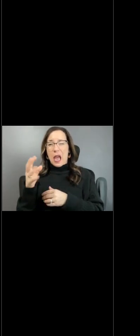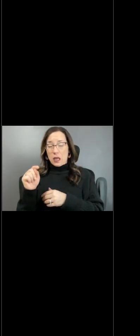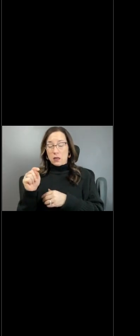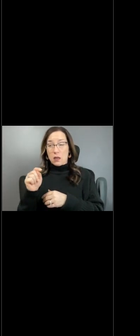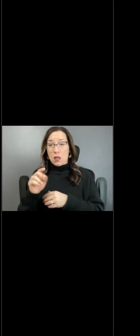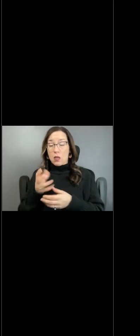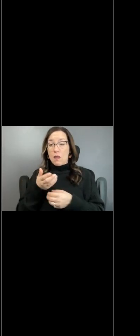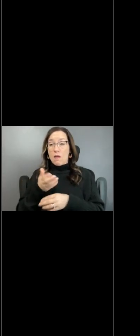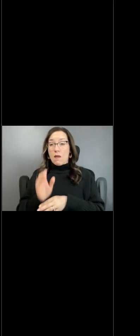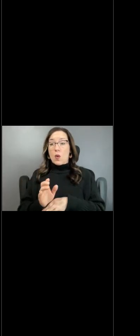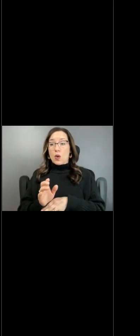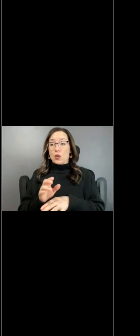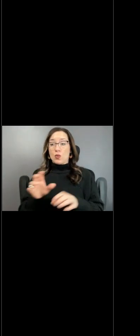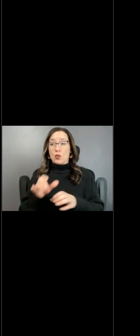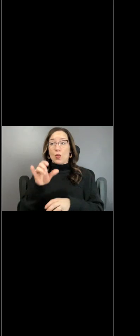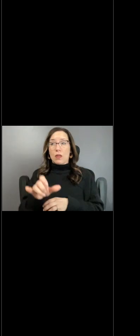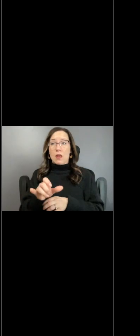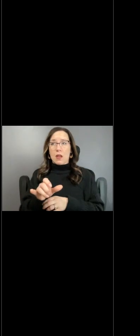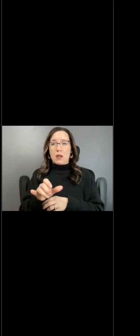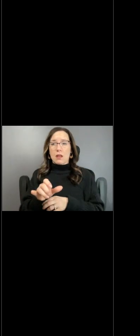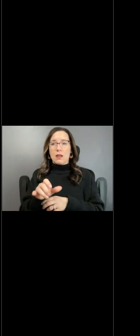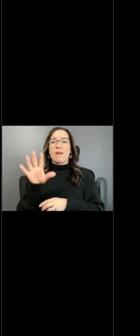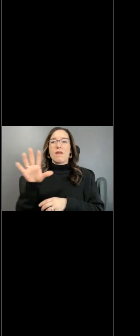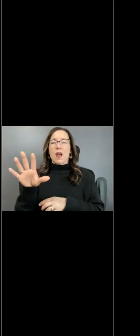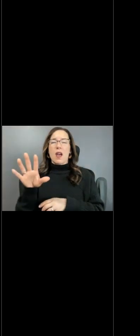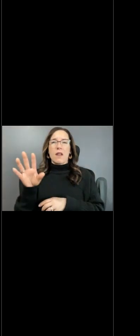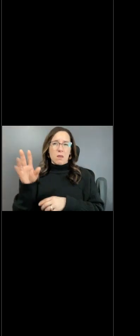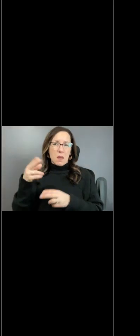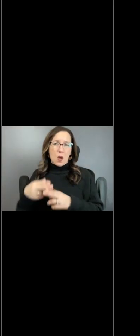activate operable parts shall be 5 pounds.